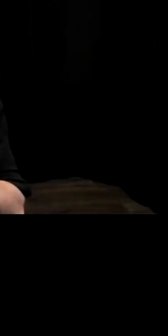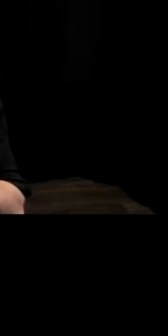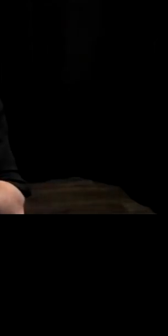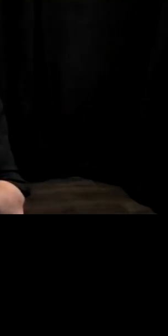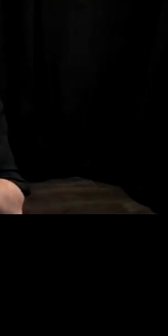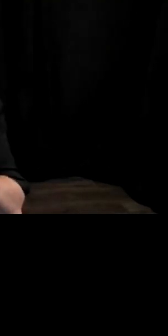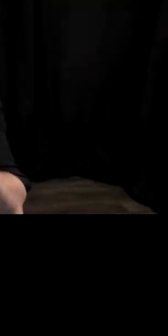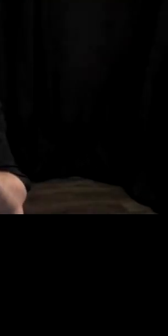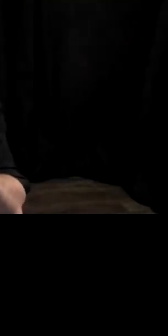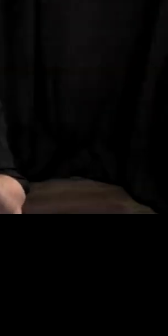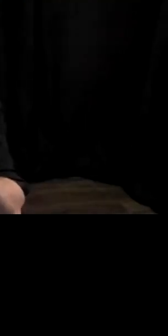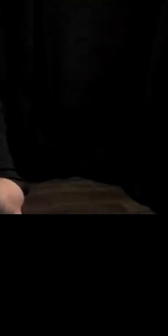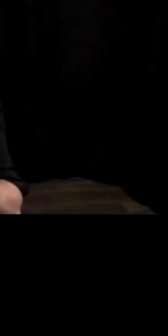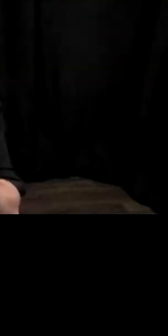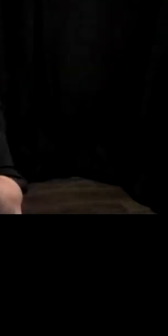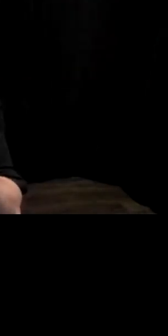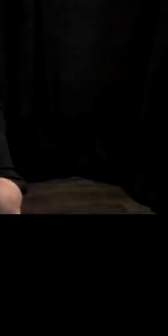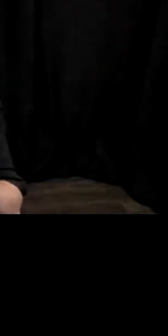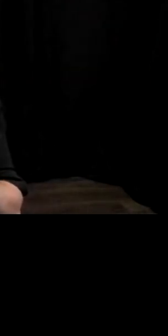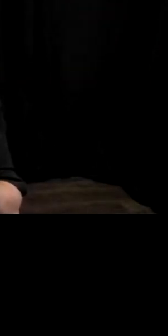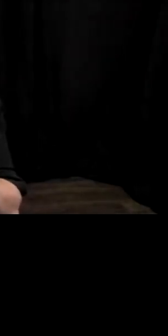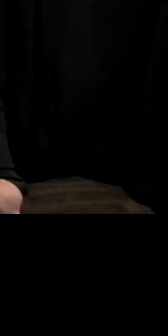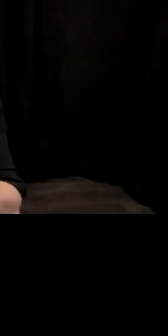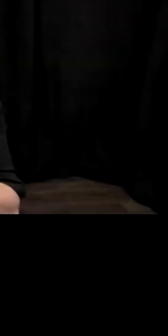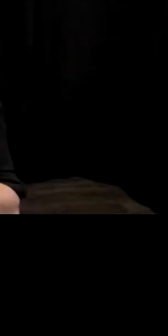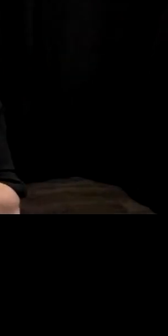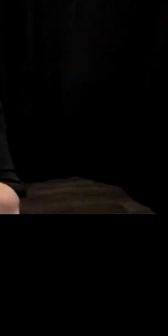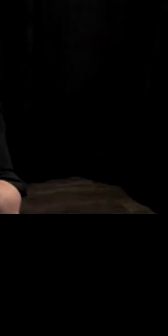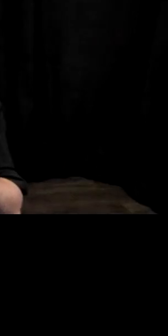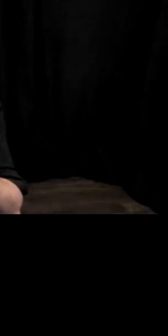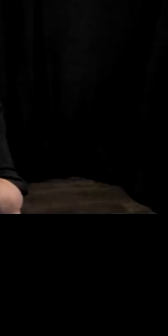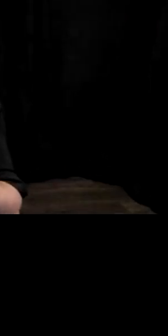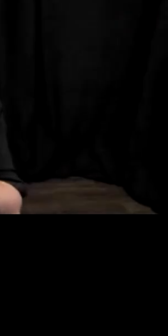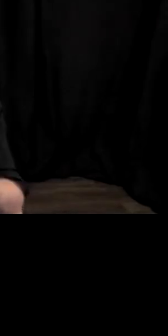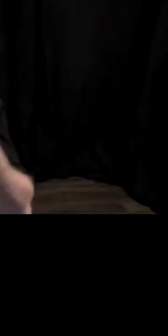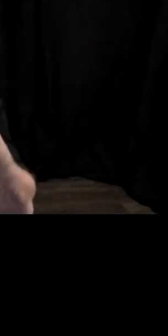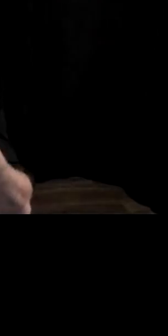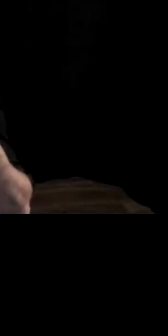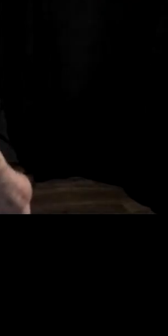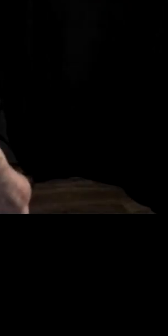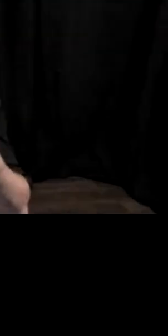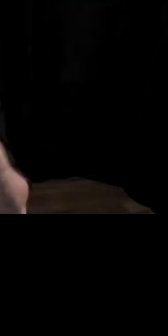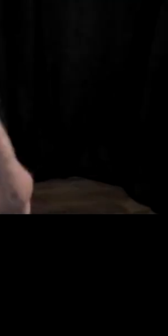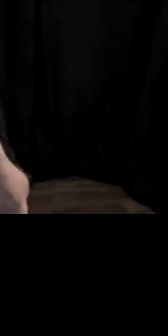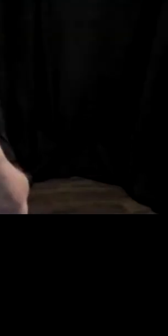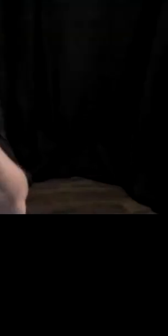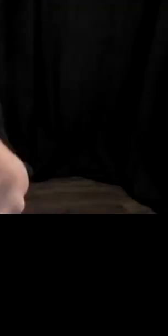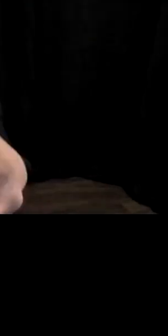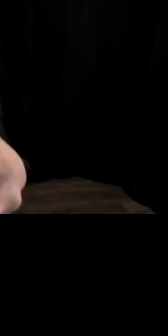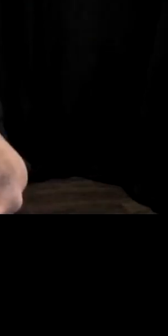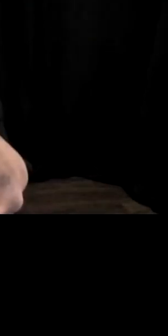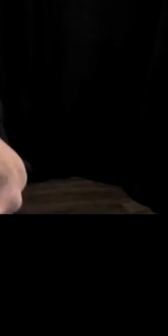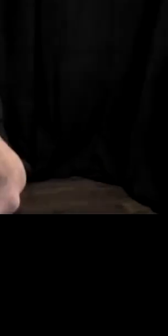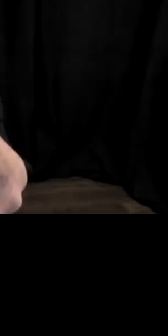need to vote on approval of the bylaws with the recent addition. If we could have the slide, please. It talks about